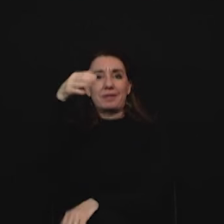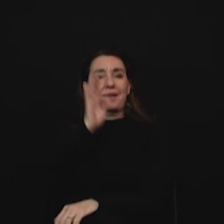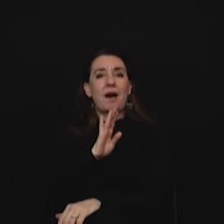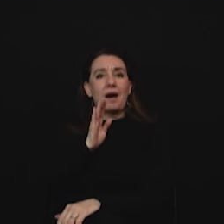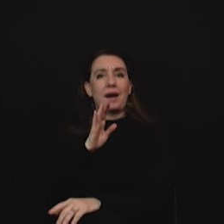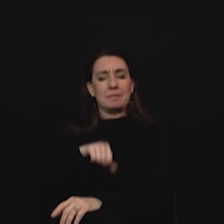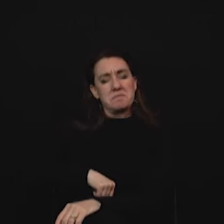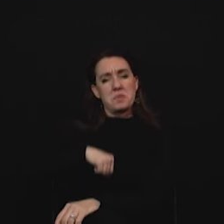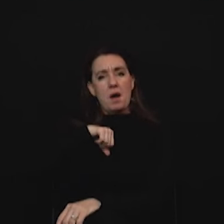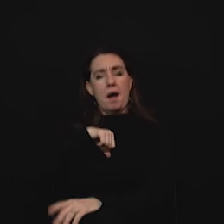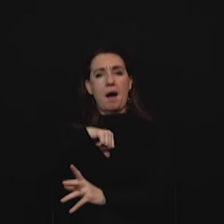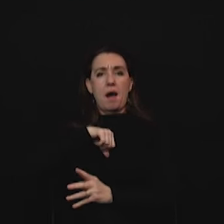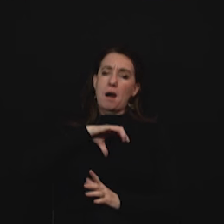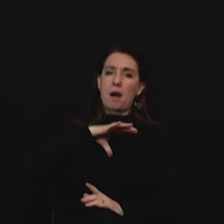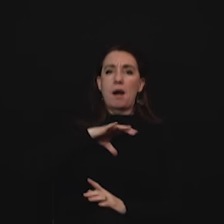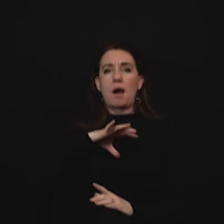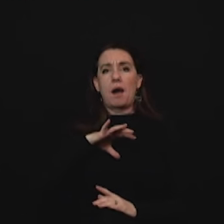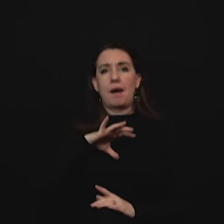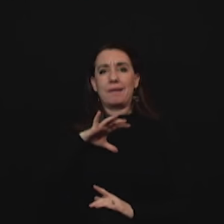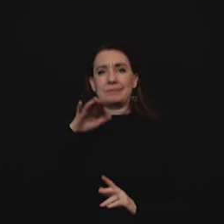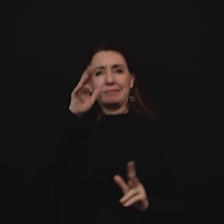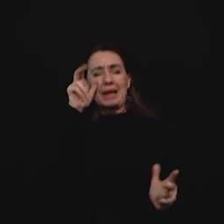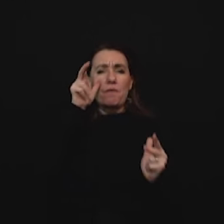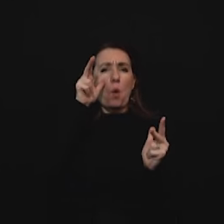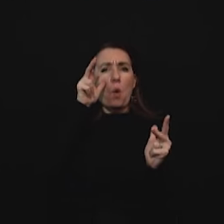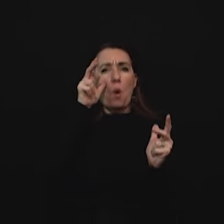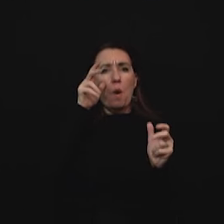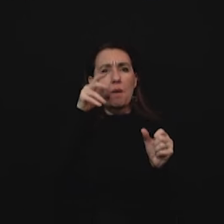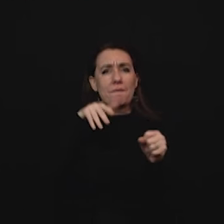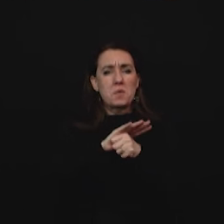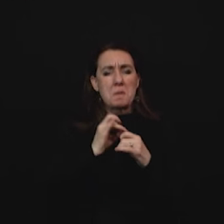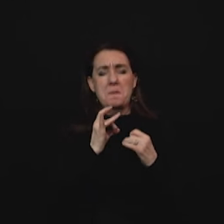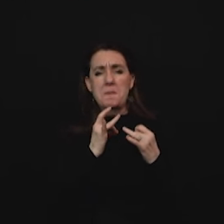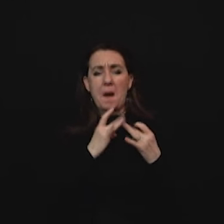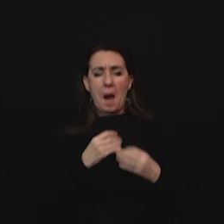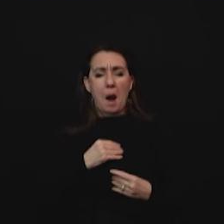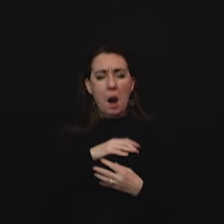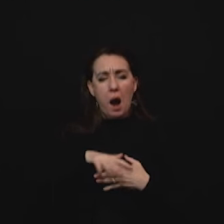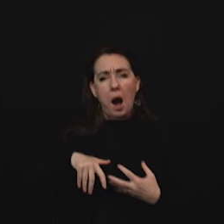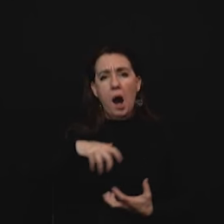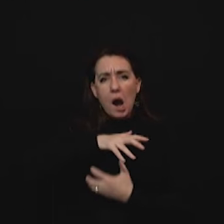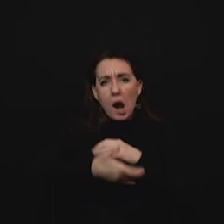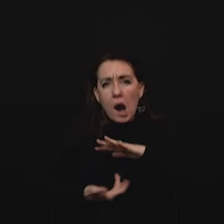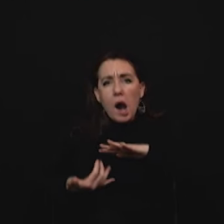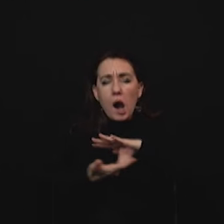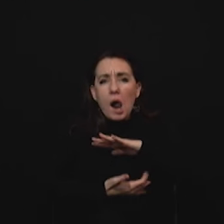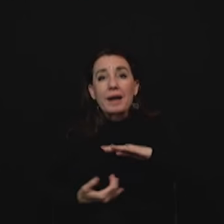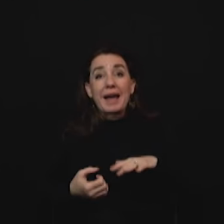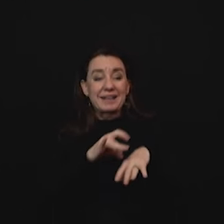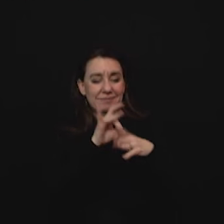grew proud and evil and full of hate. And God had to send him out of